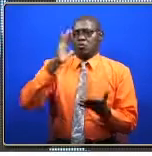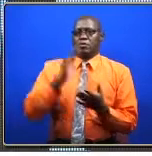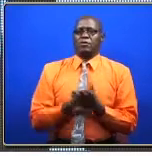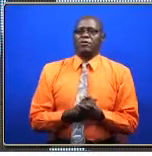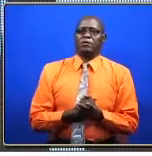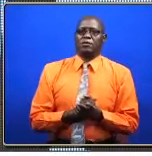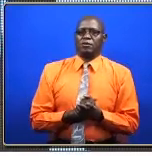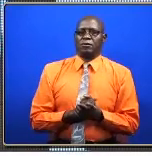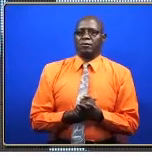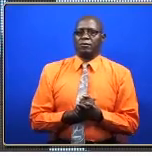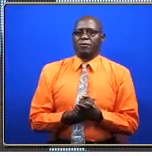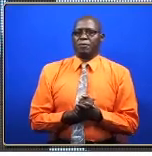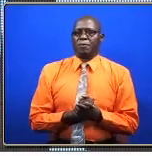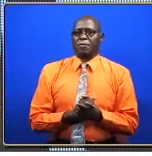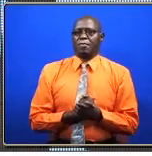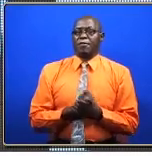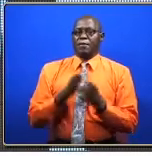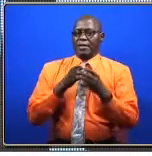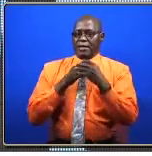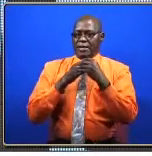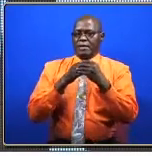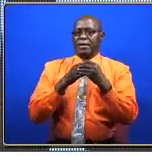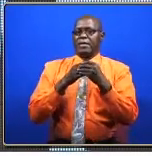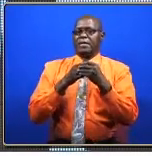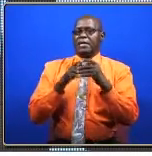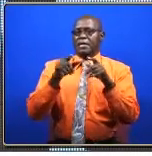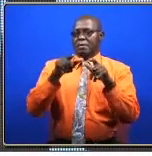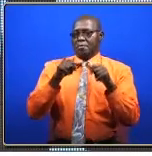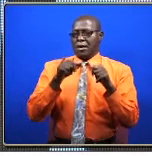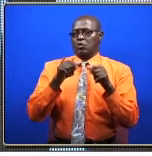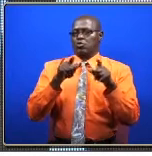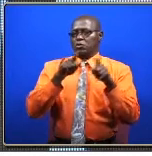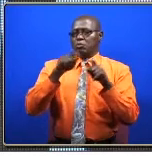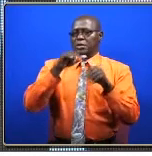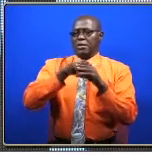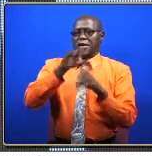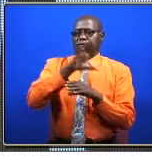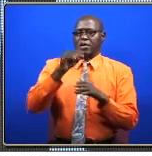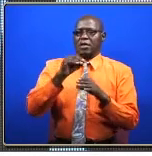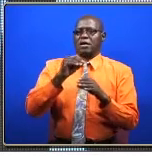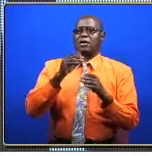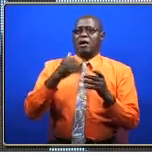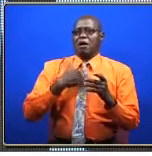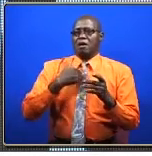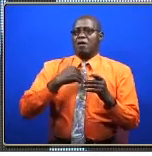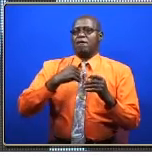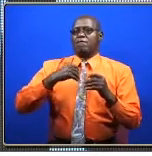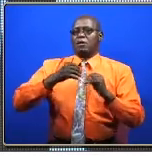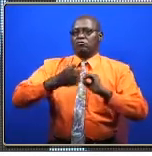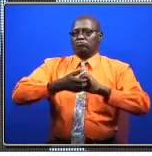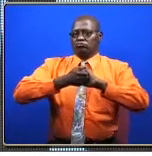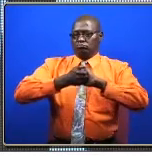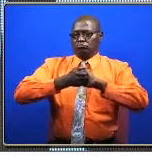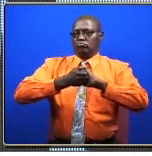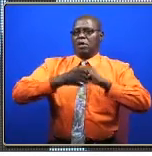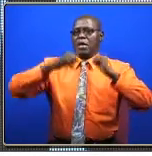Bolt, the leading on-demand transportation platform in Africa, has entered into a long-term partnership with Seed Bolt